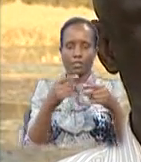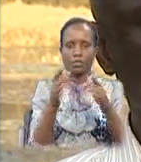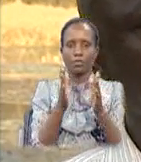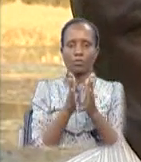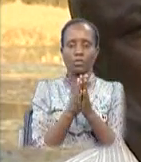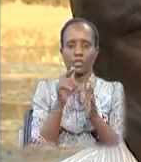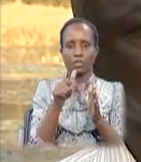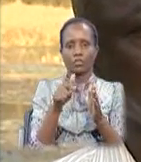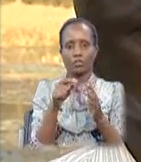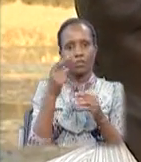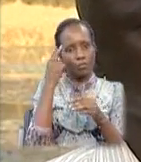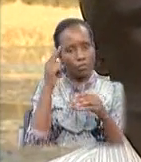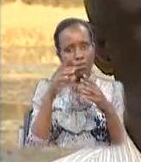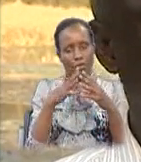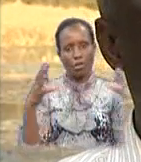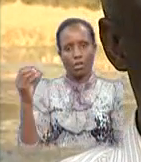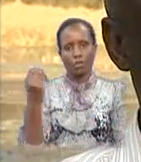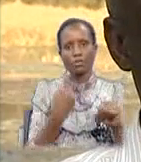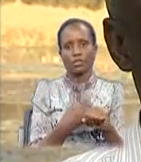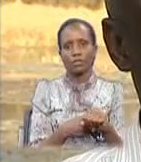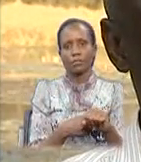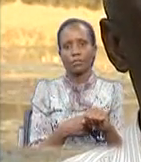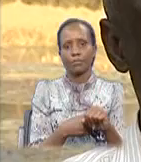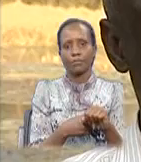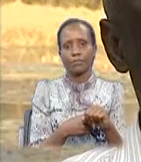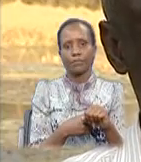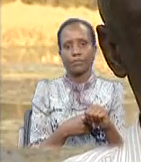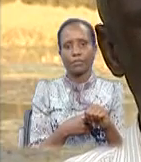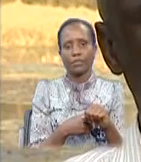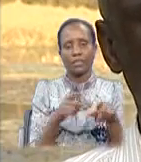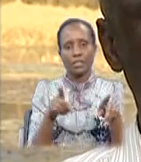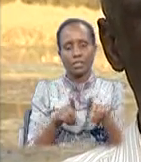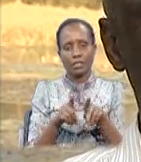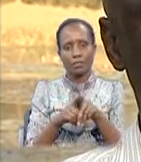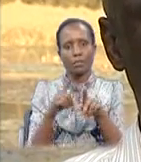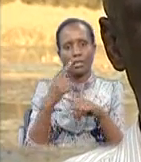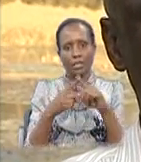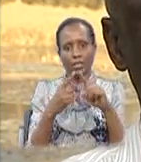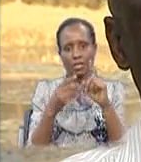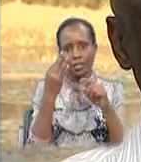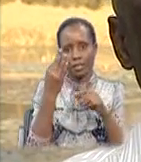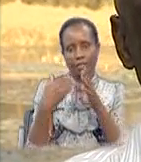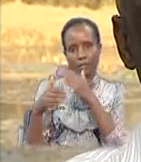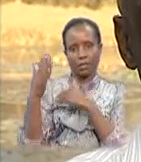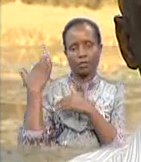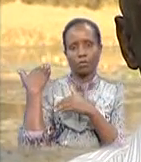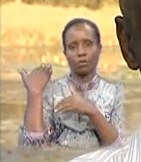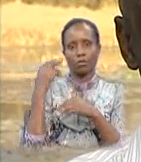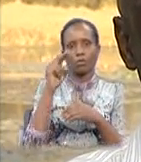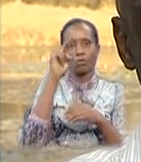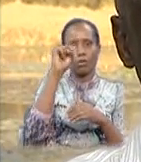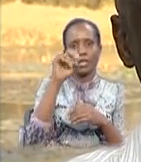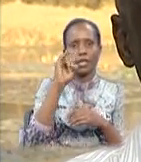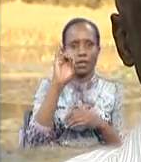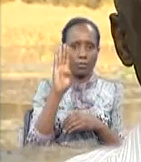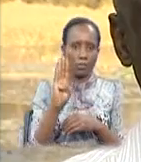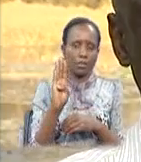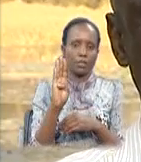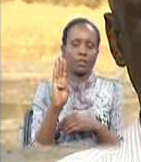it for that time. And about 3 years ago, National Irrigation